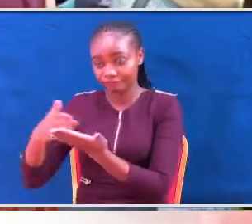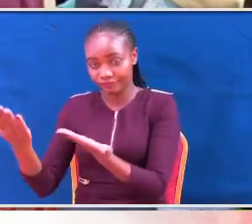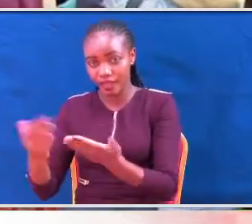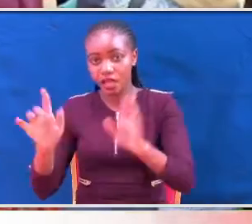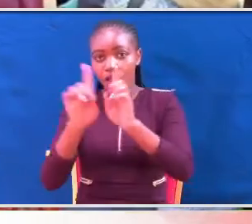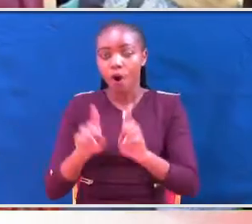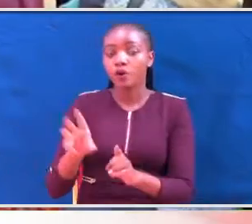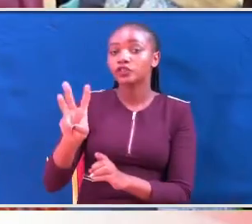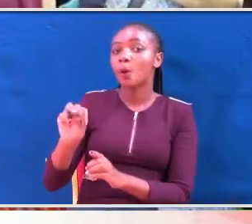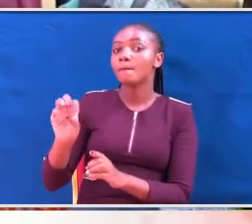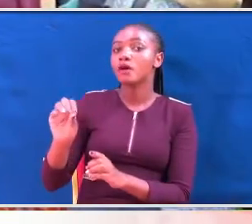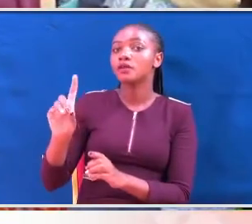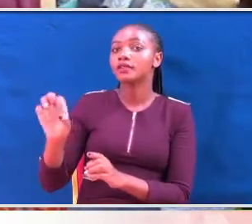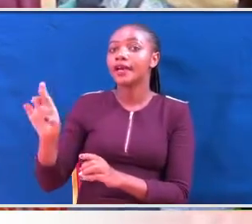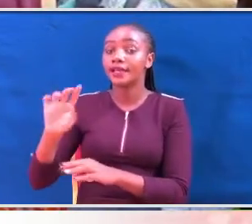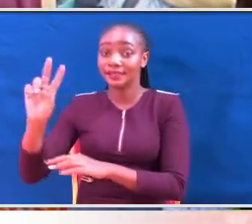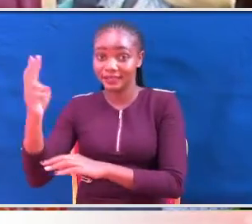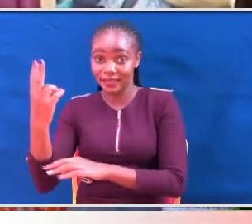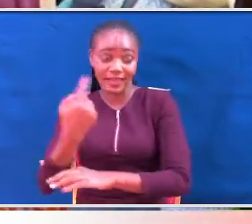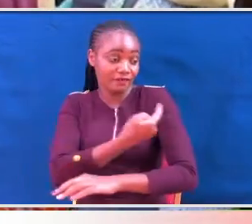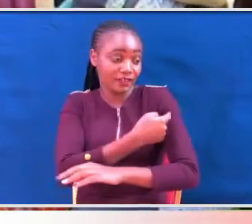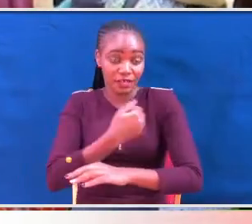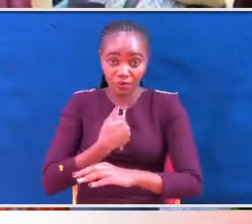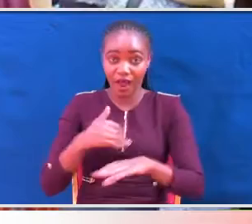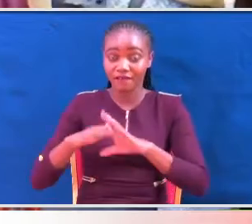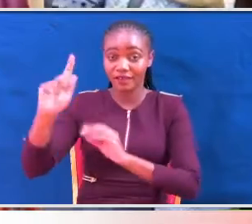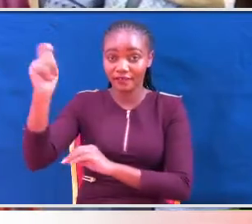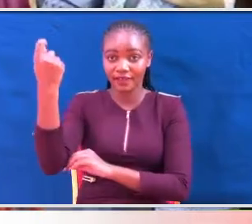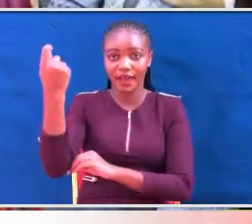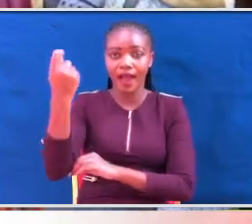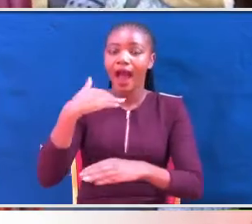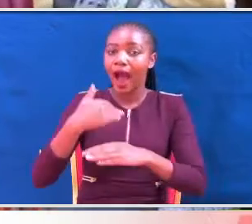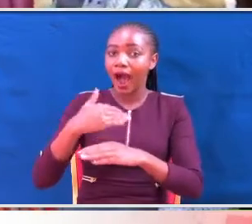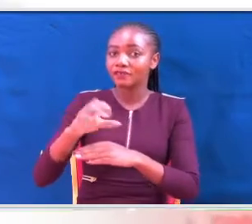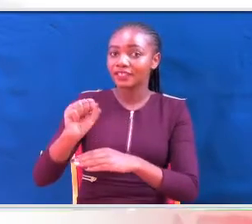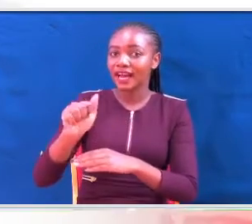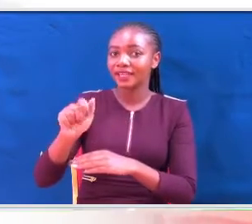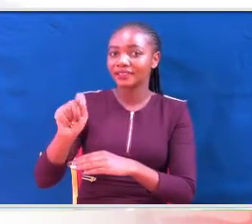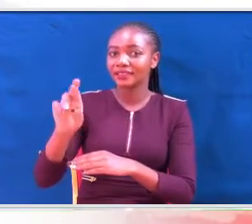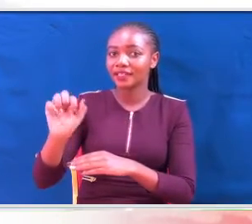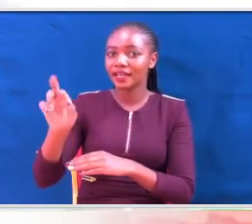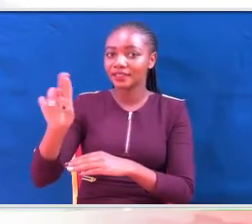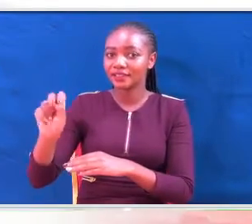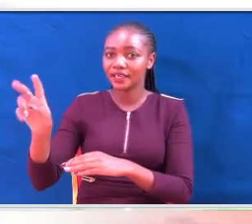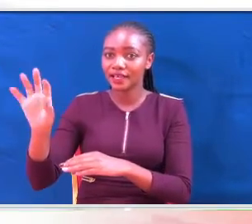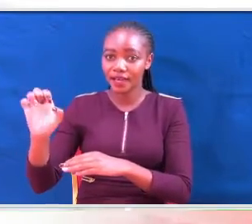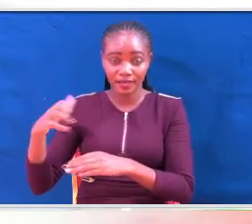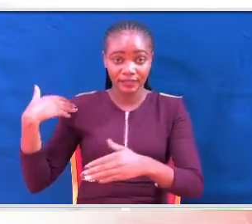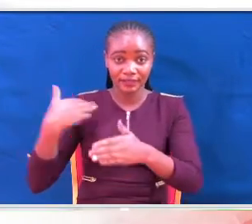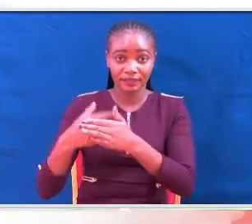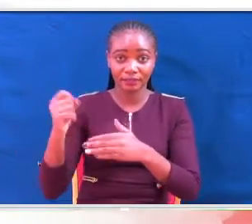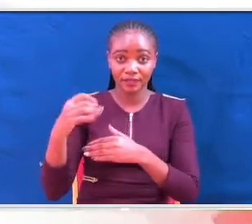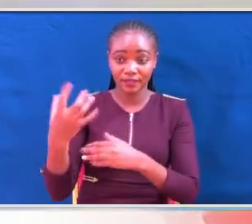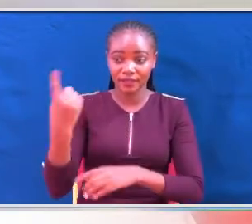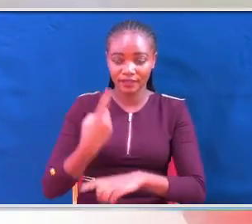The Moderna vaccine is the second type of vaccine to be deployed in the country after the deployment of the AstraZeneca vaccine since March